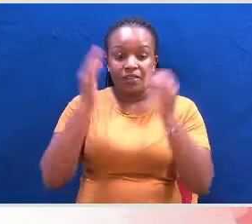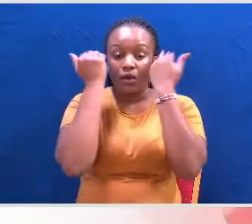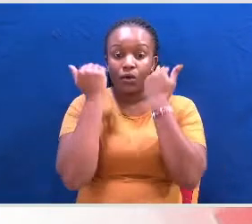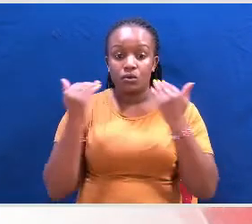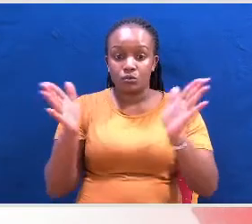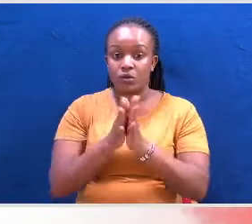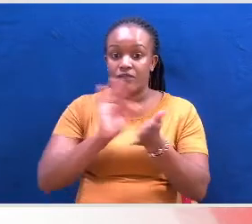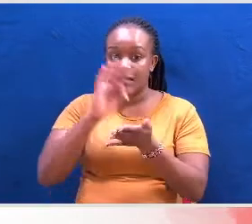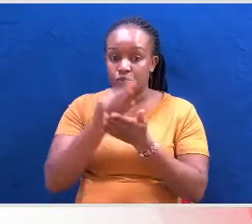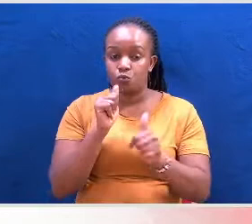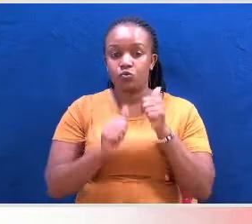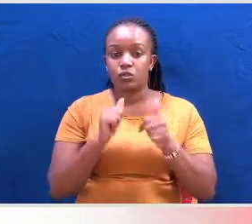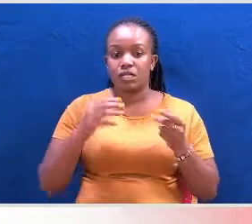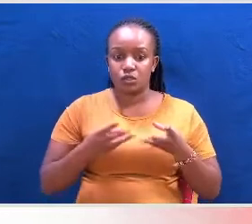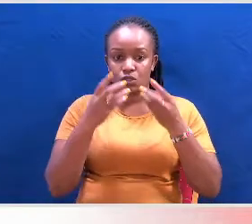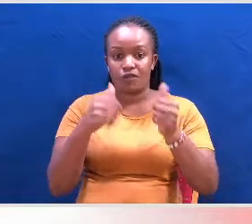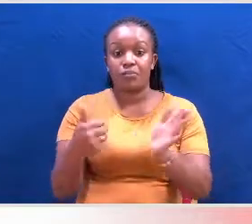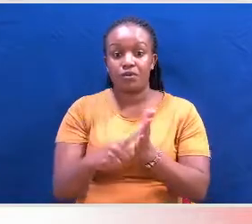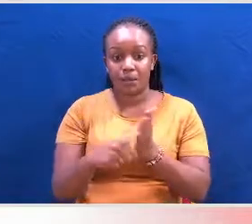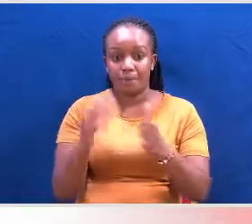rivalry between the two arms of government.